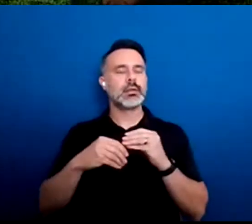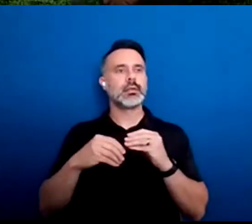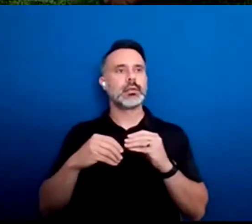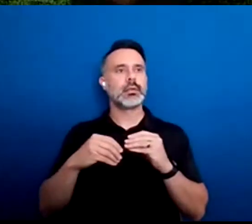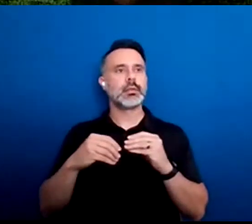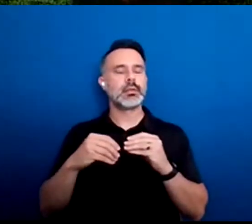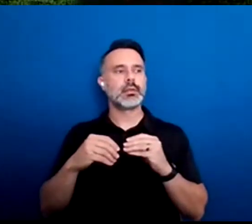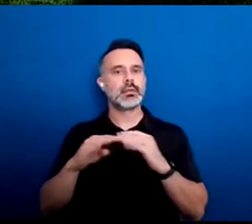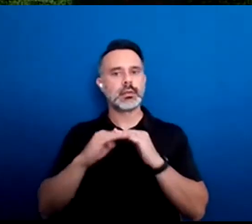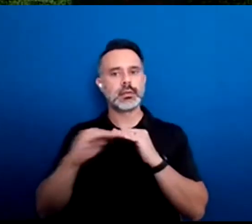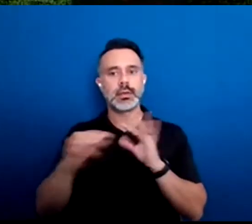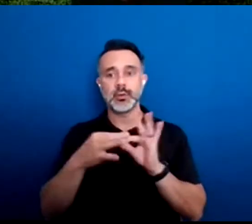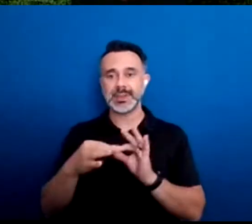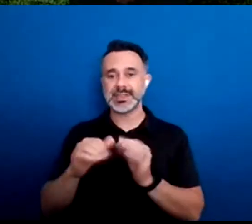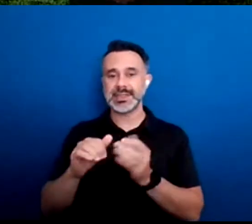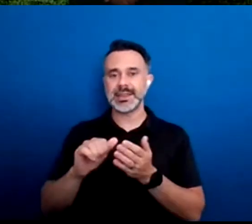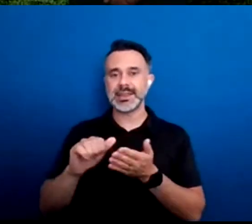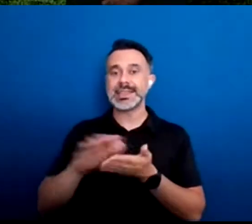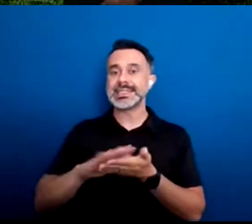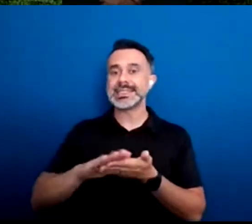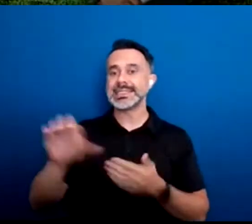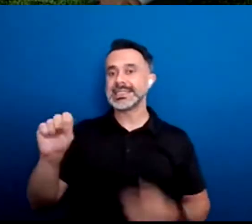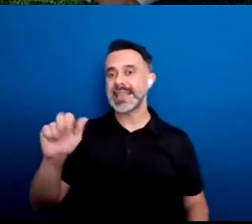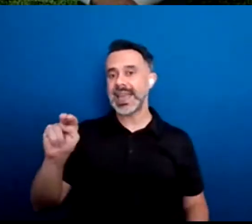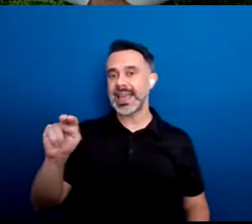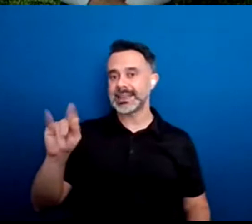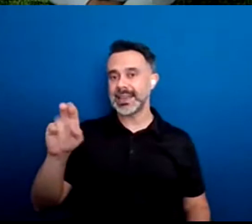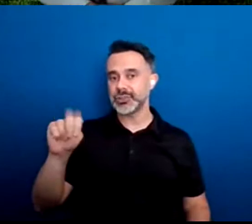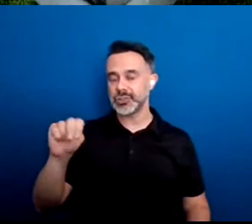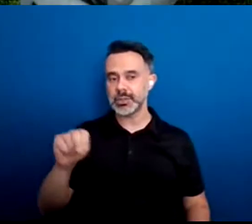of sanitation and less displacement?